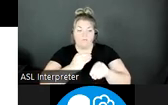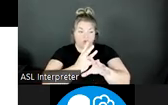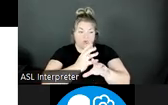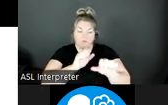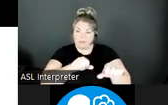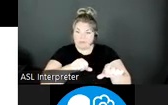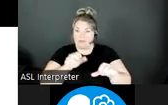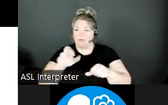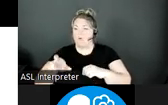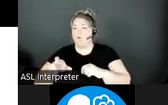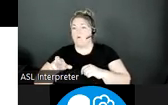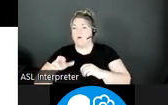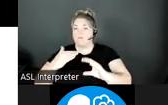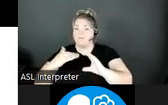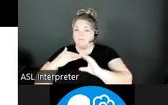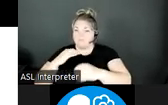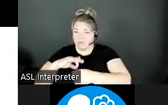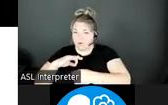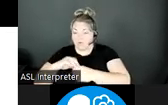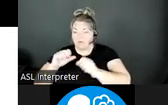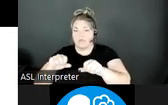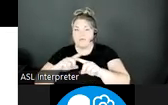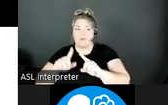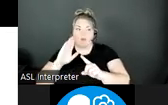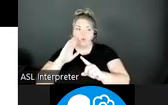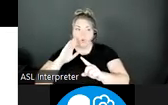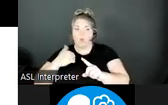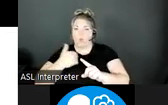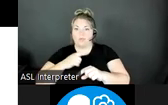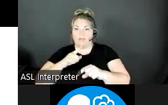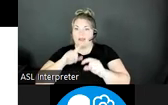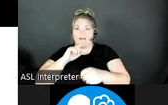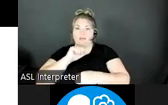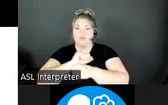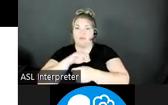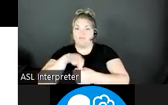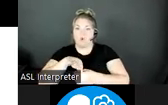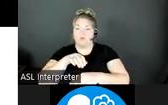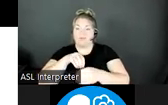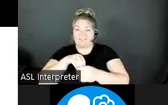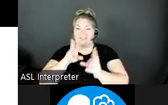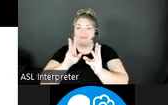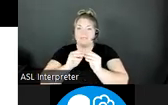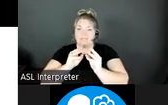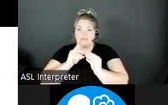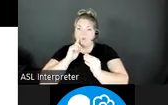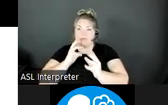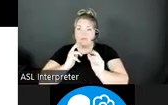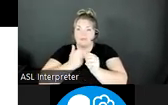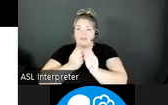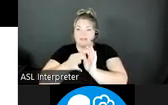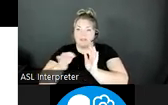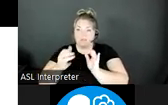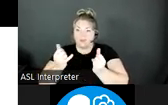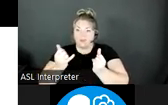that too. But I know we can't like actually vote in the meeting on the updated language right now since we don't have